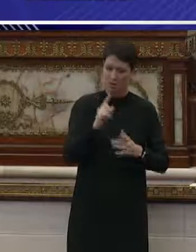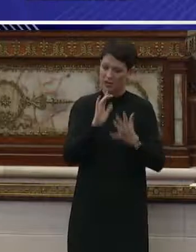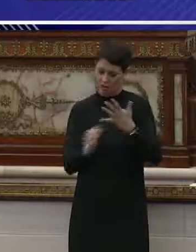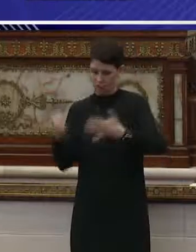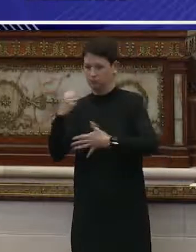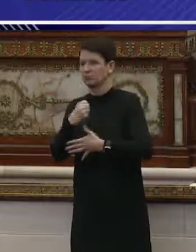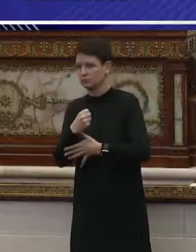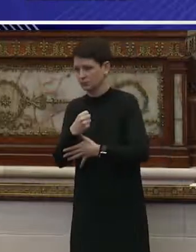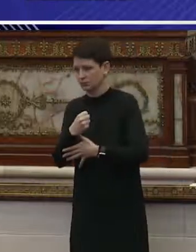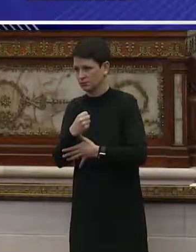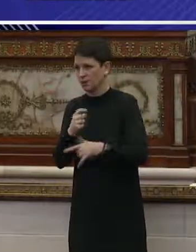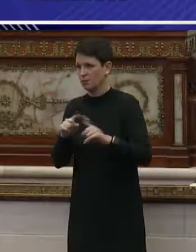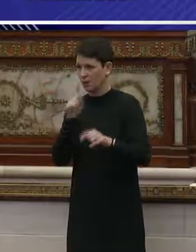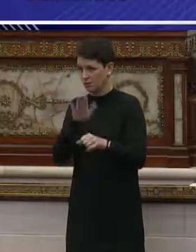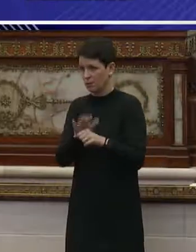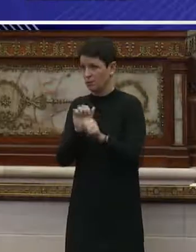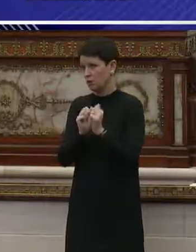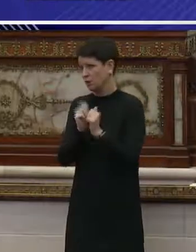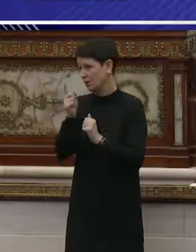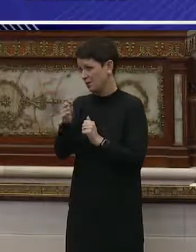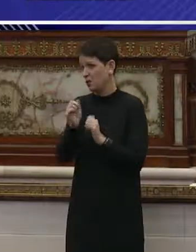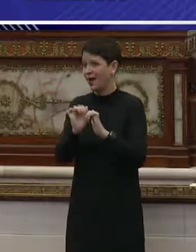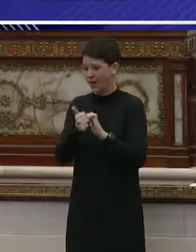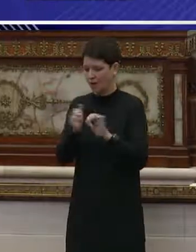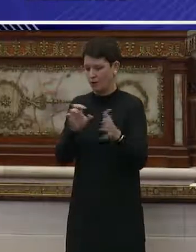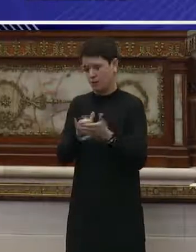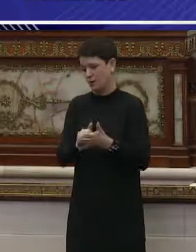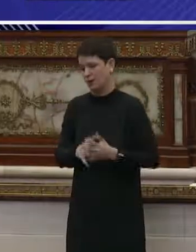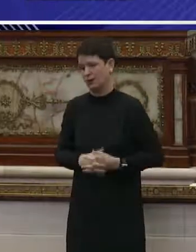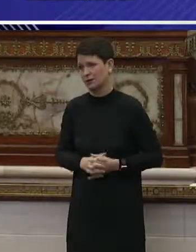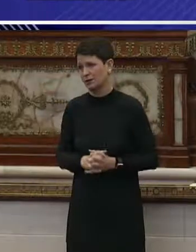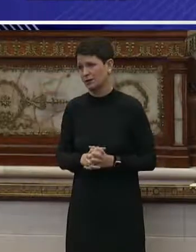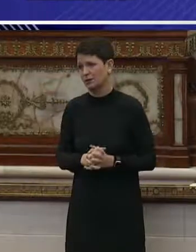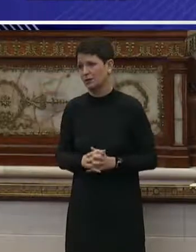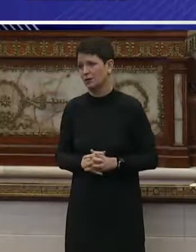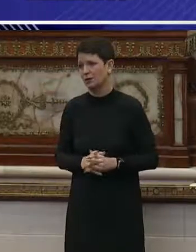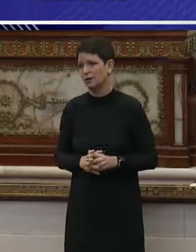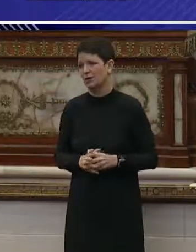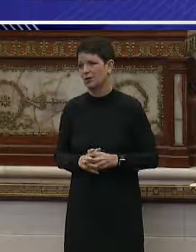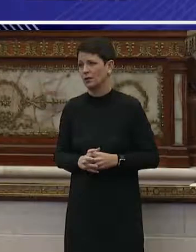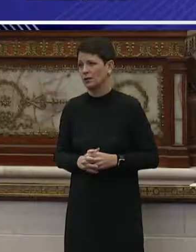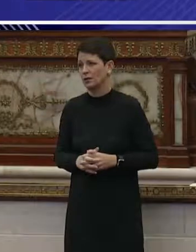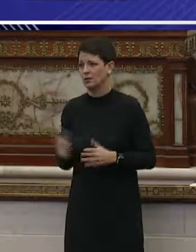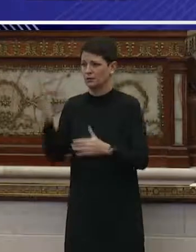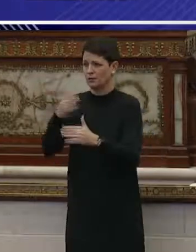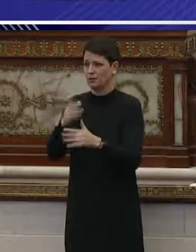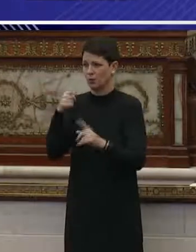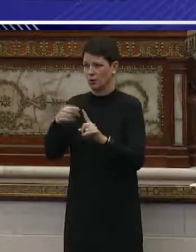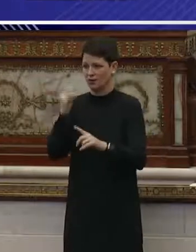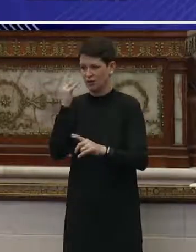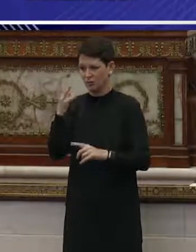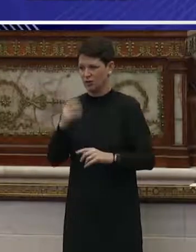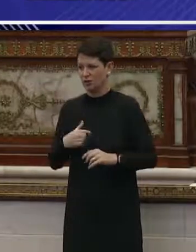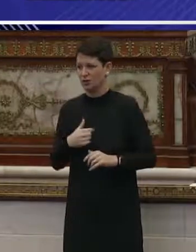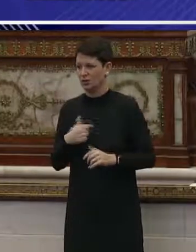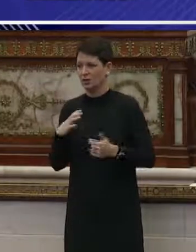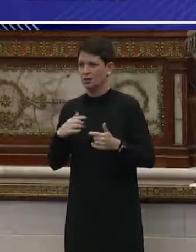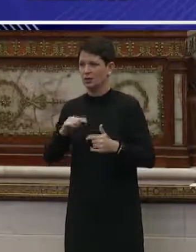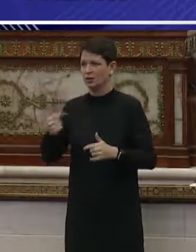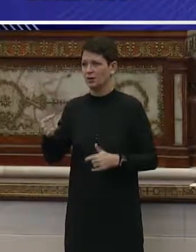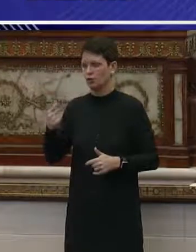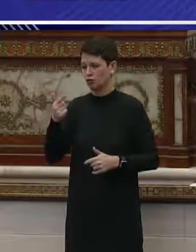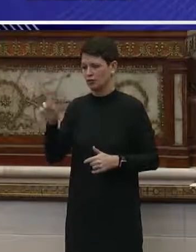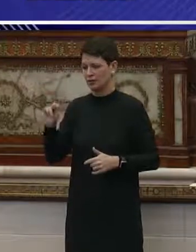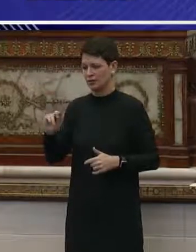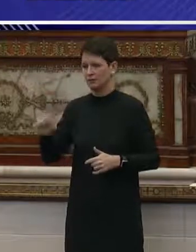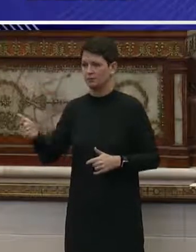prioritized. But I'm committed to work with you on how we do that. And okay. Madam Chair, I have a point of information. Chair recognizes Councilman